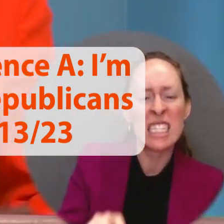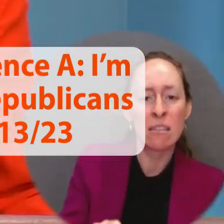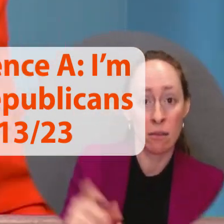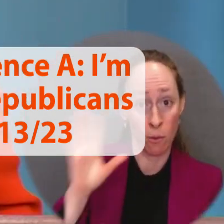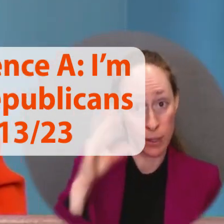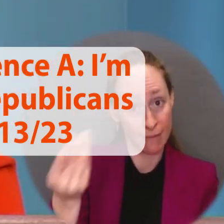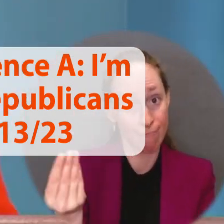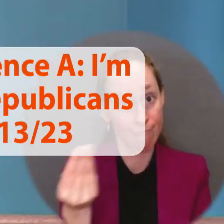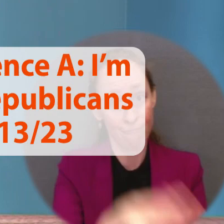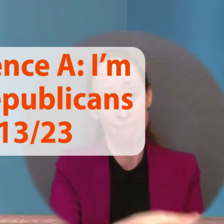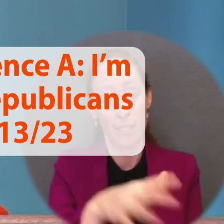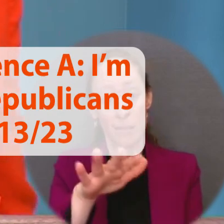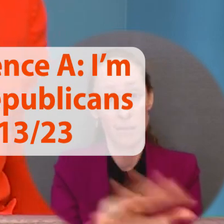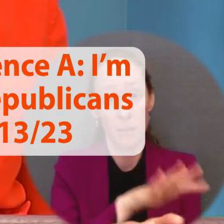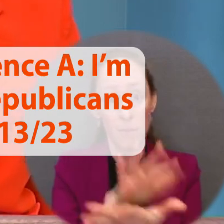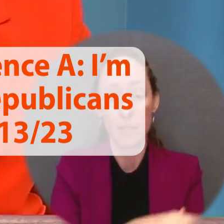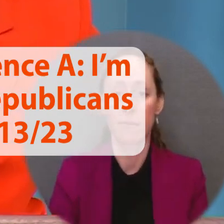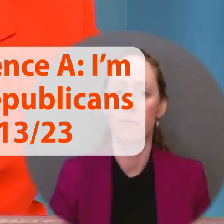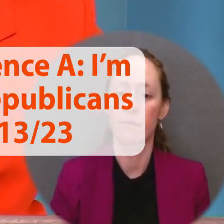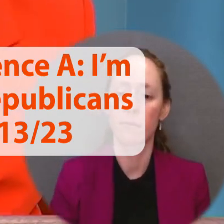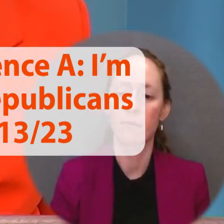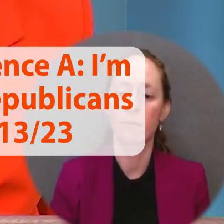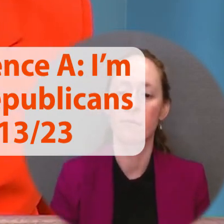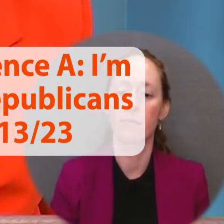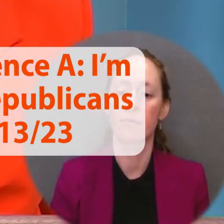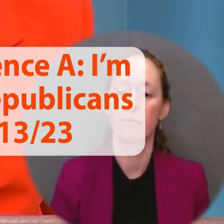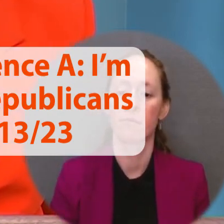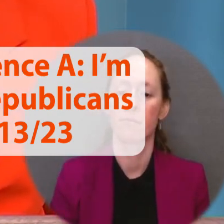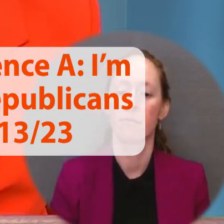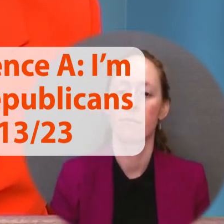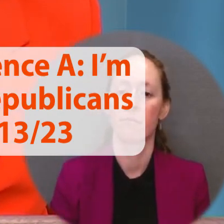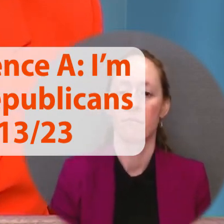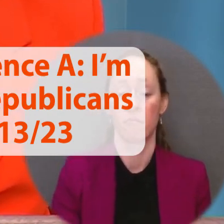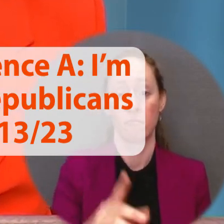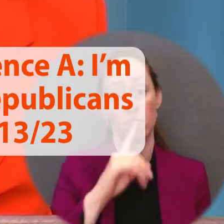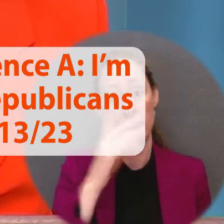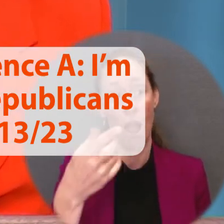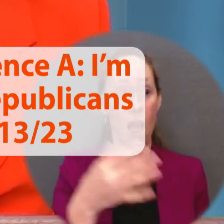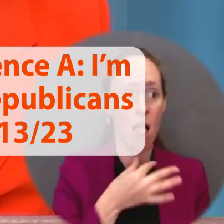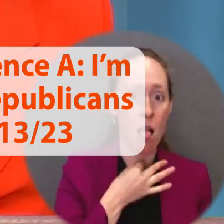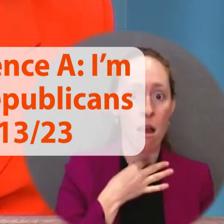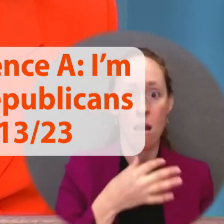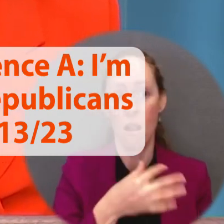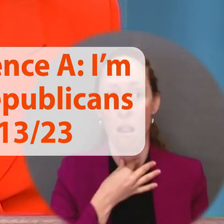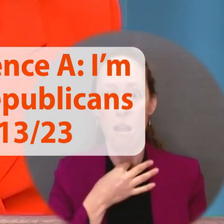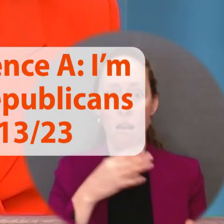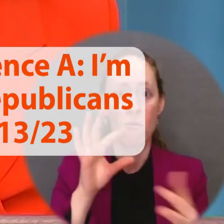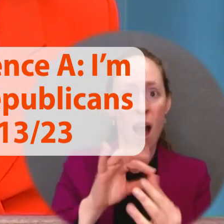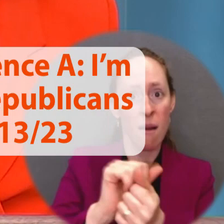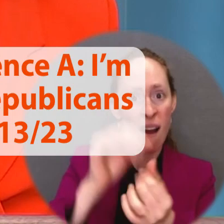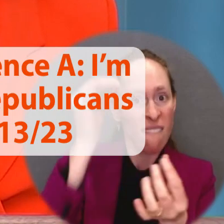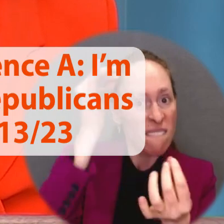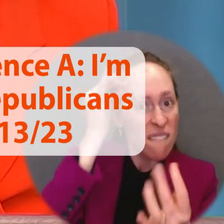times just in the past few minutes that any specifics, inquiries, or anything like that is something